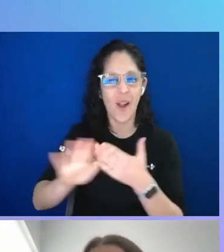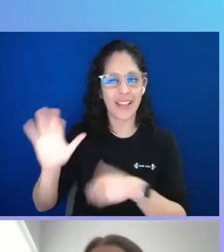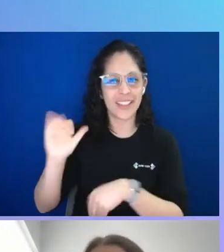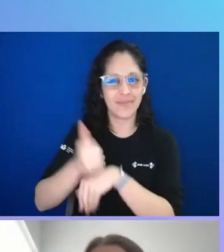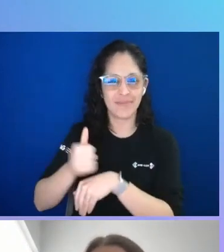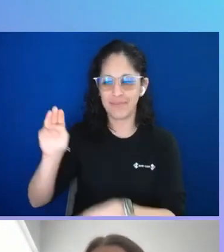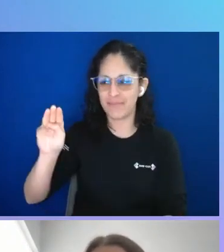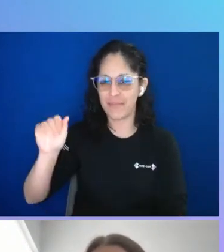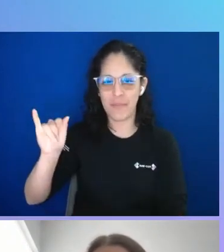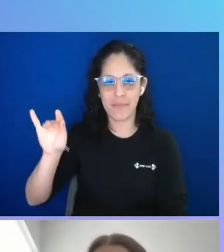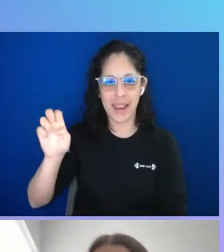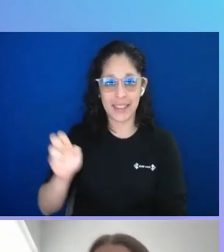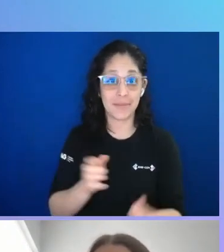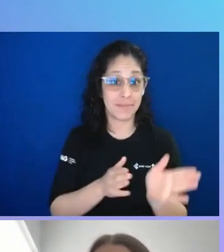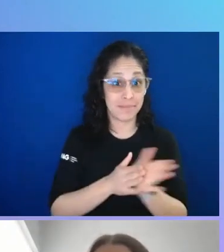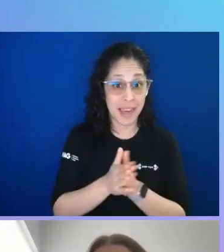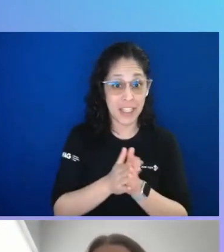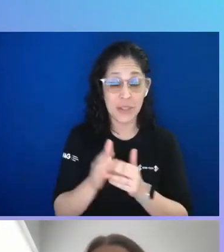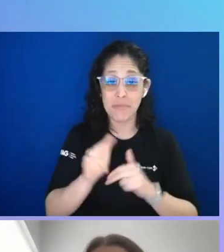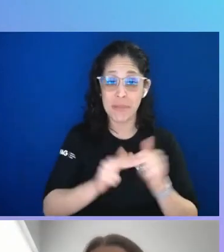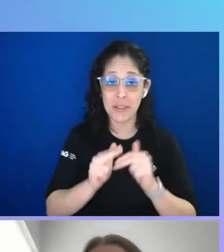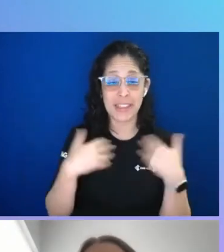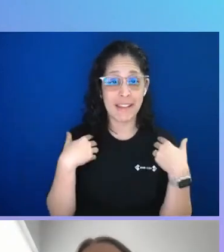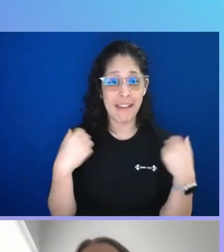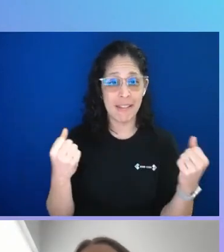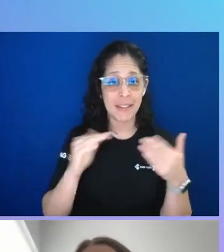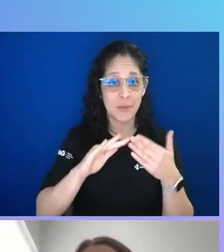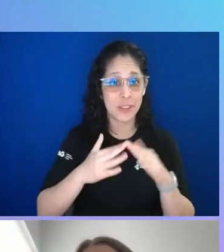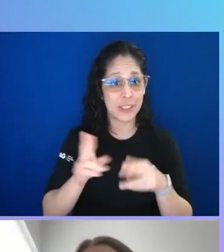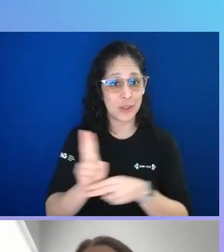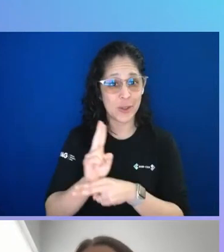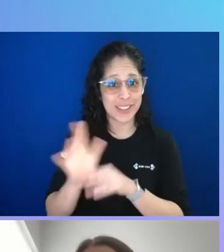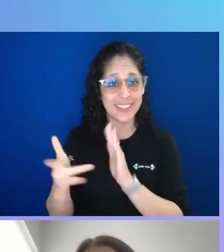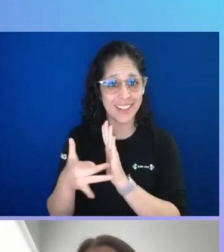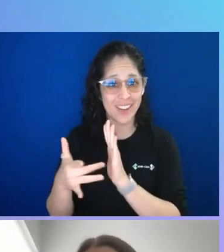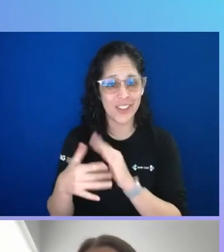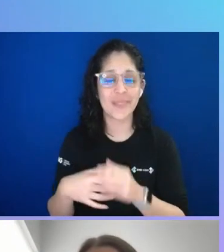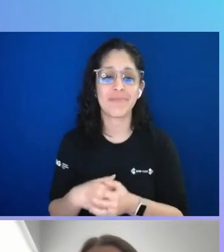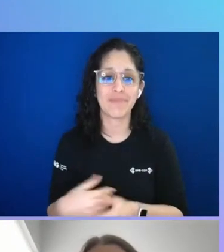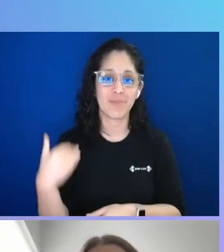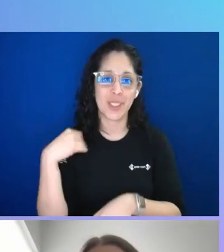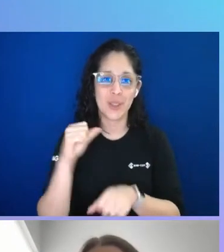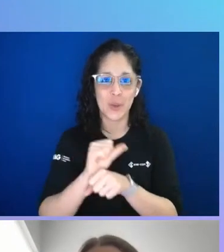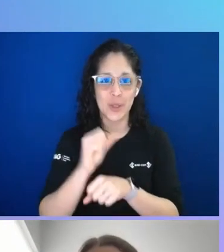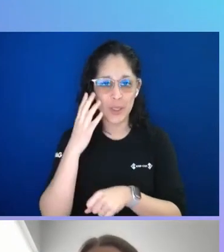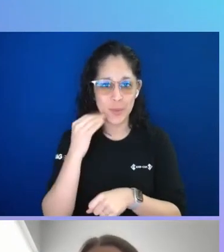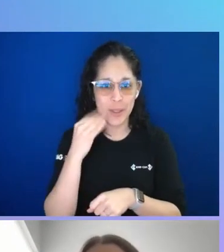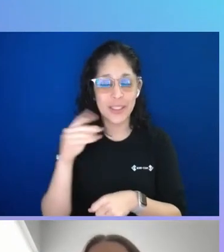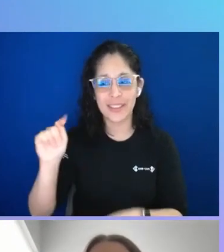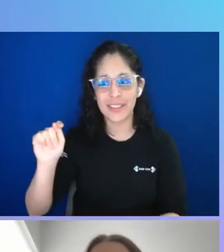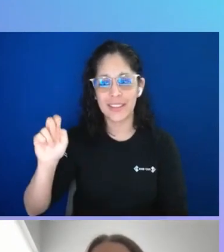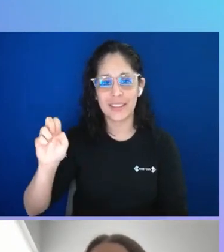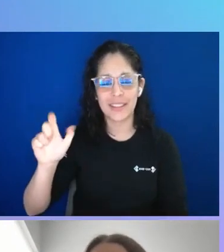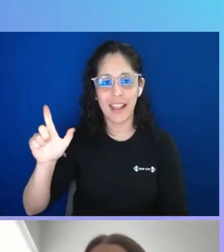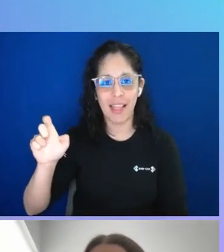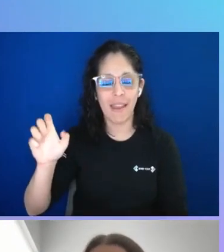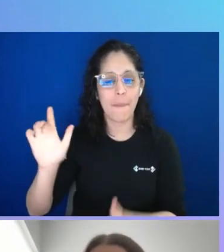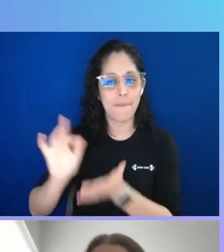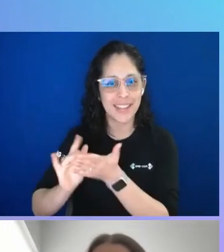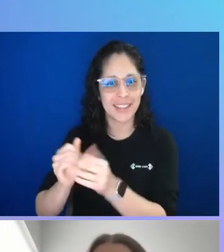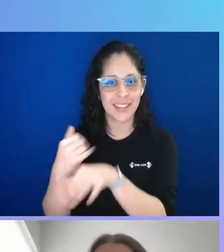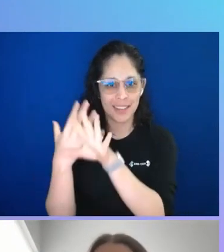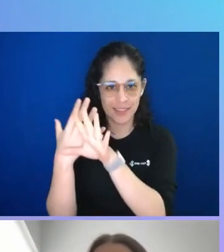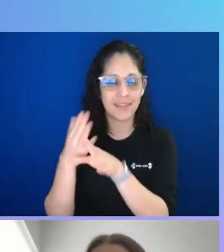have a passion for building healthier communities through technology. So my previous work experiences are in the telemedicine industry, but very happy to